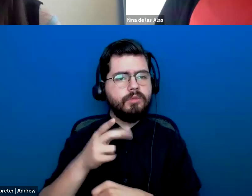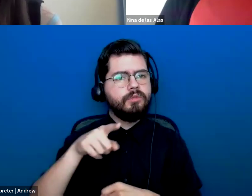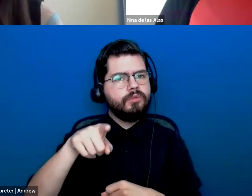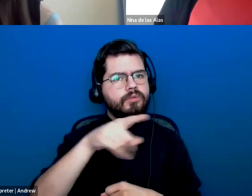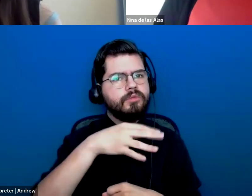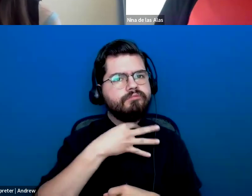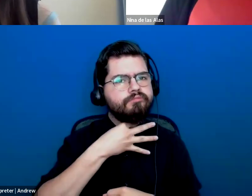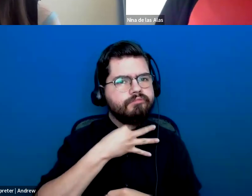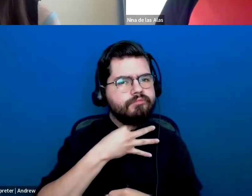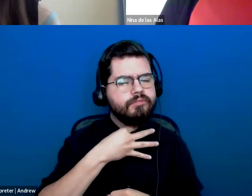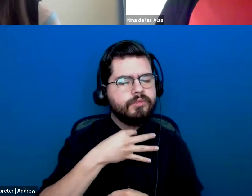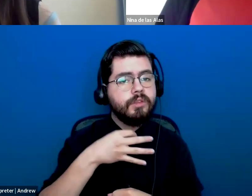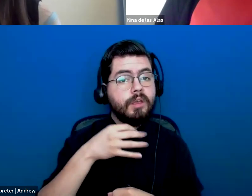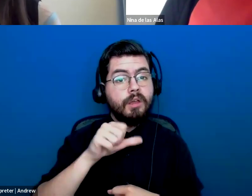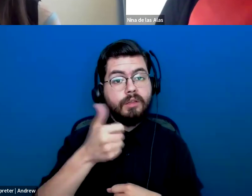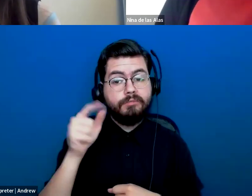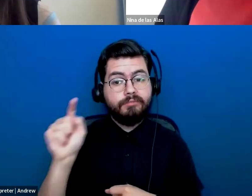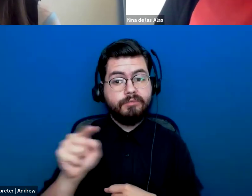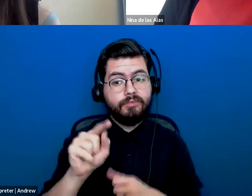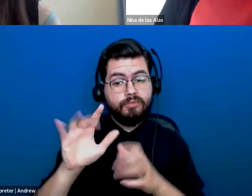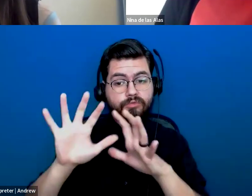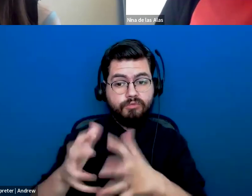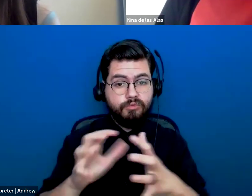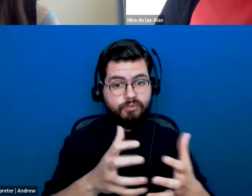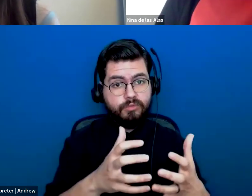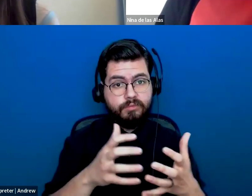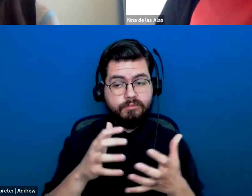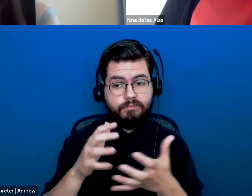worth noting for this group?